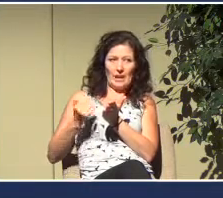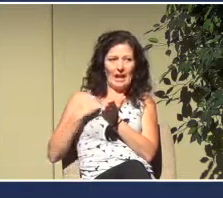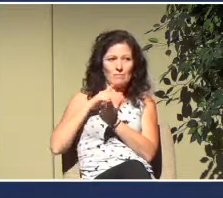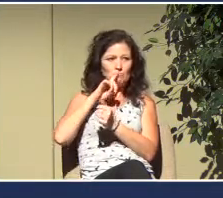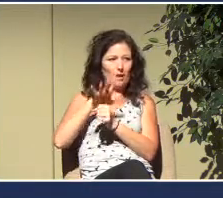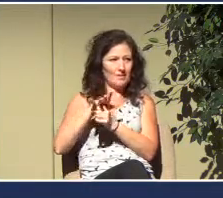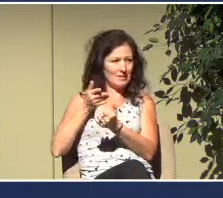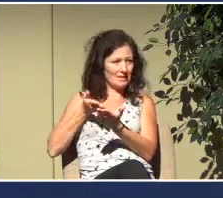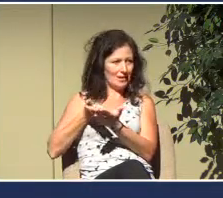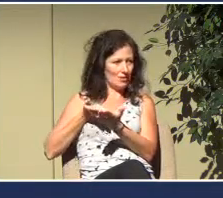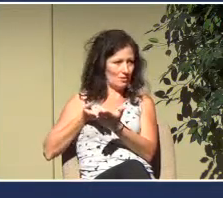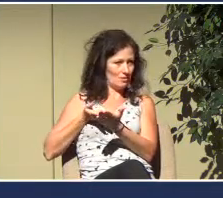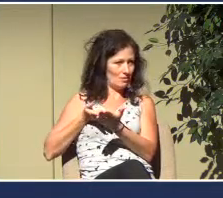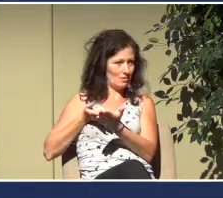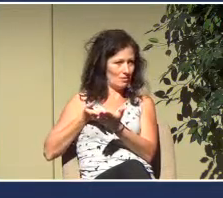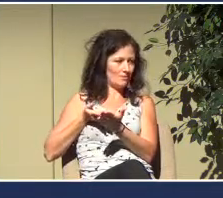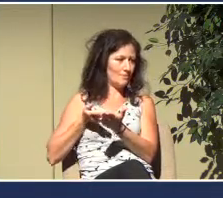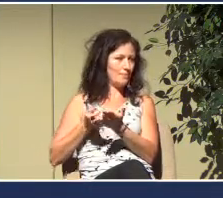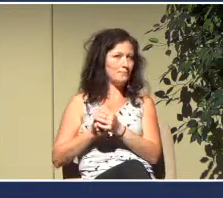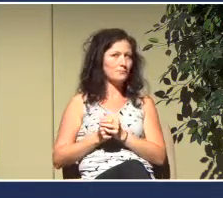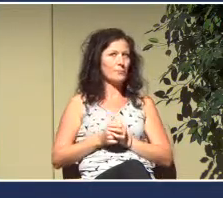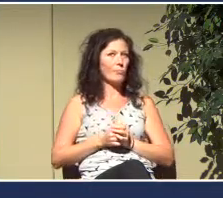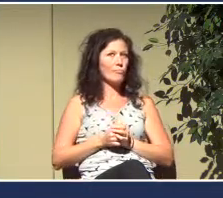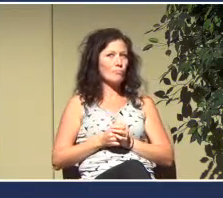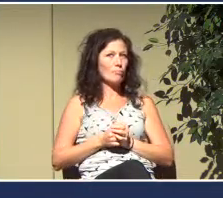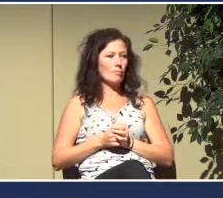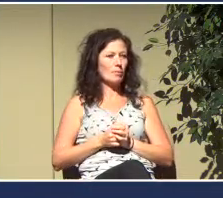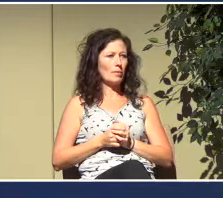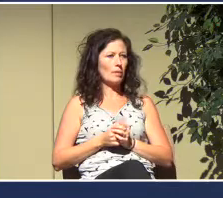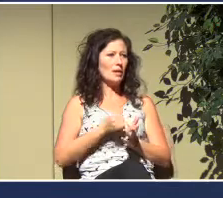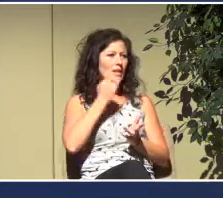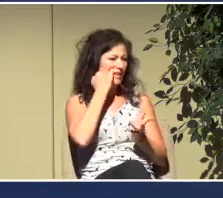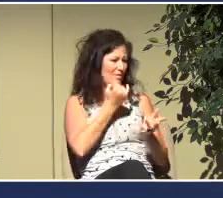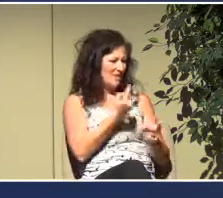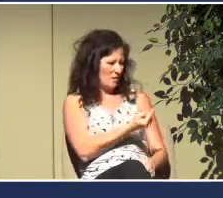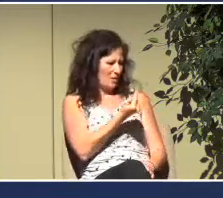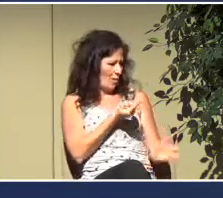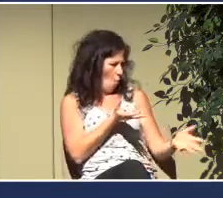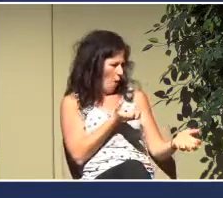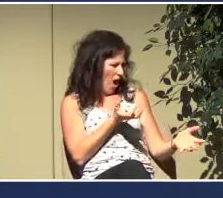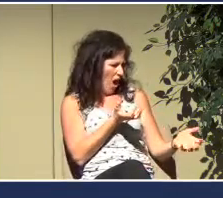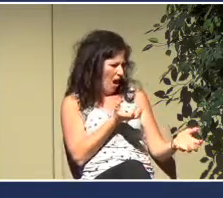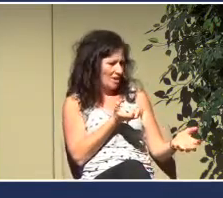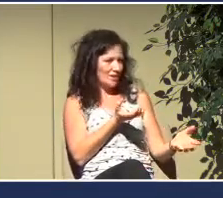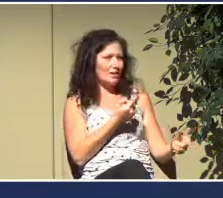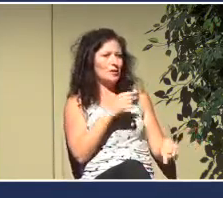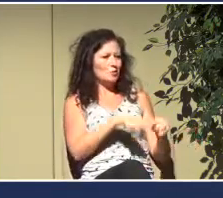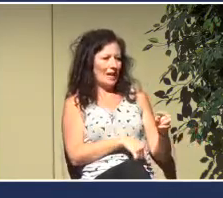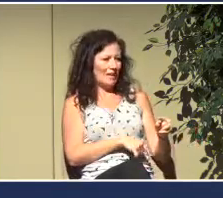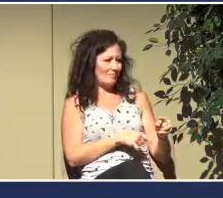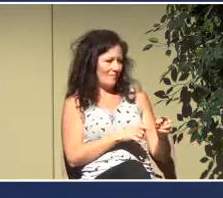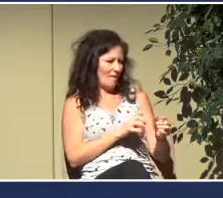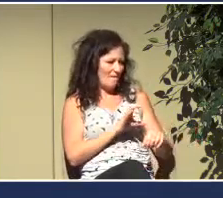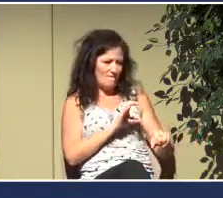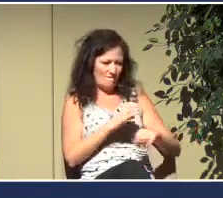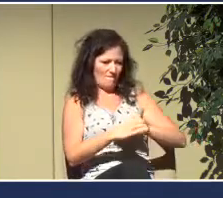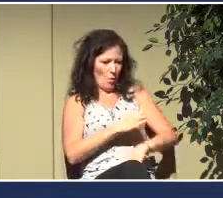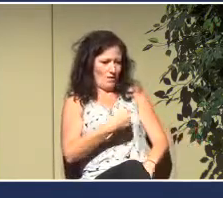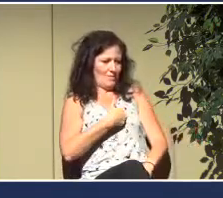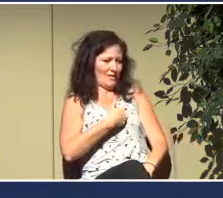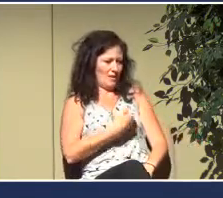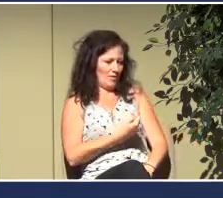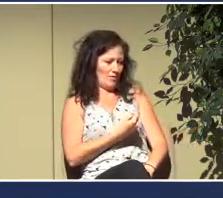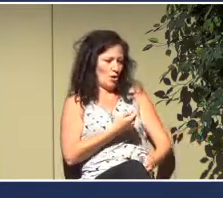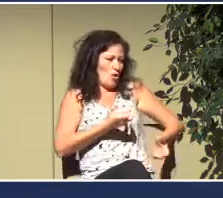You cannot just make a drive or a desire in your life go away. It doesn't work that way. We aren't designed to work that way. Instead,